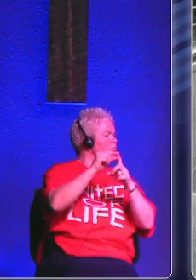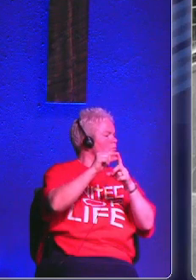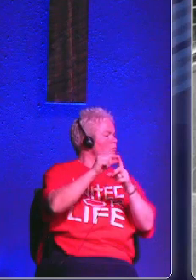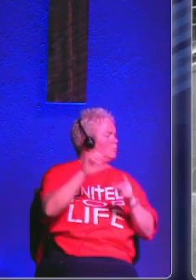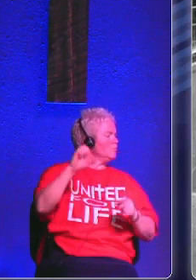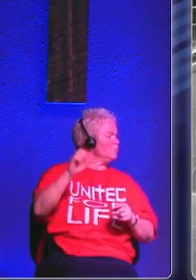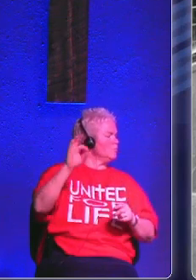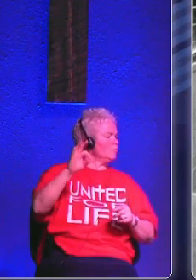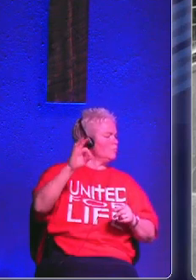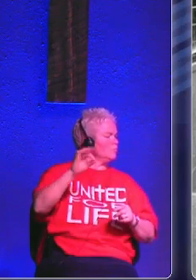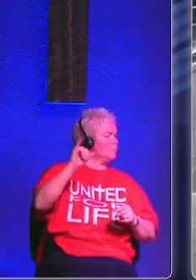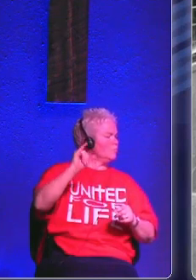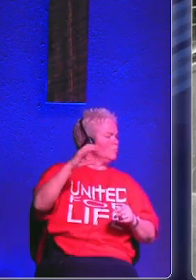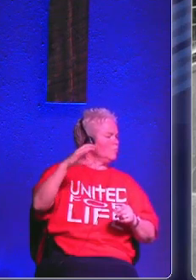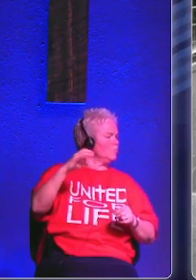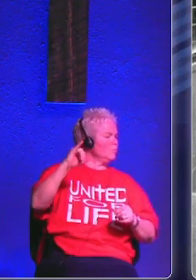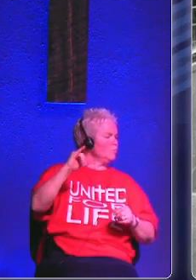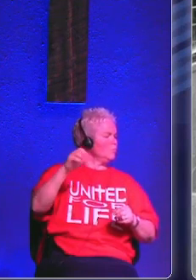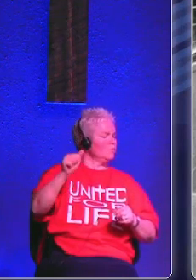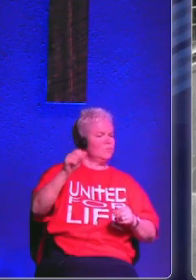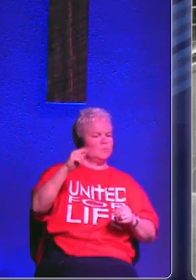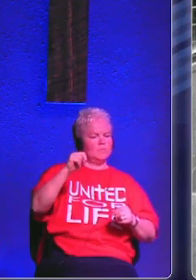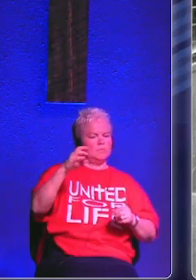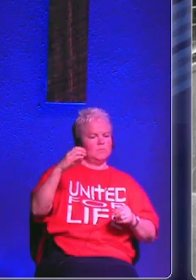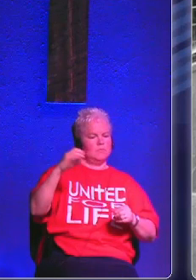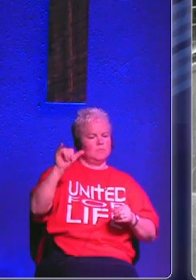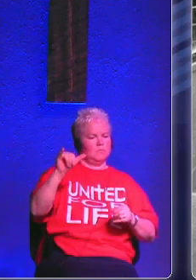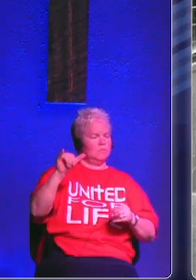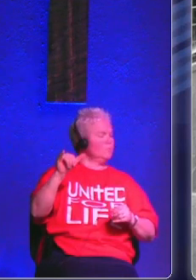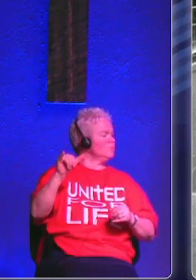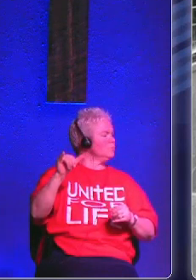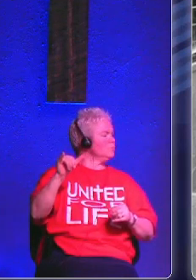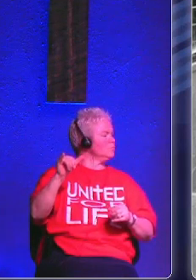to efficiency, right? But we also